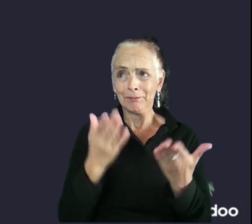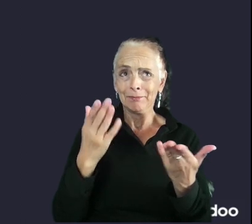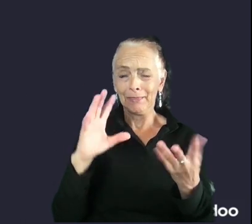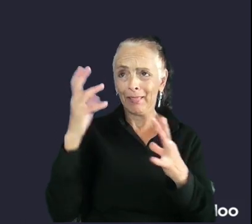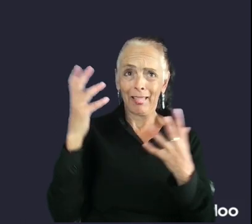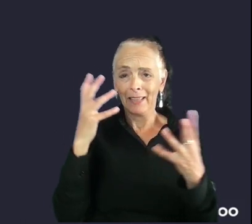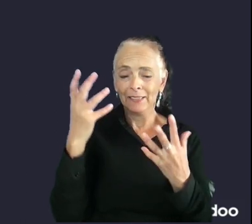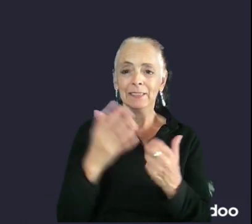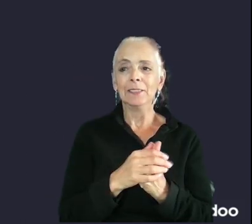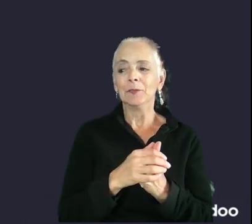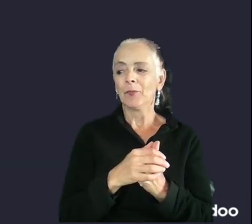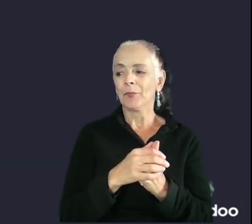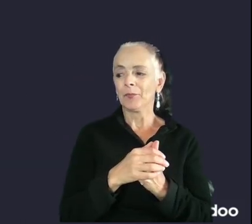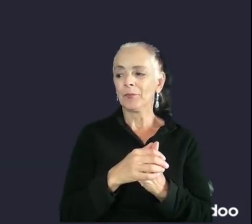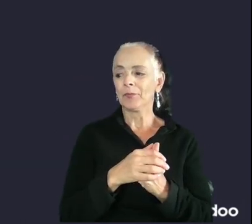game.